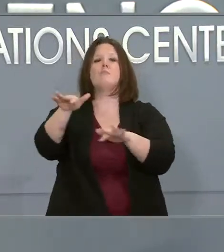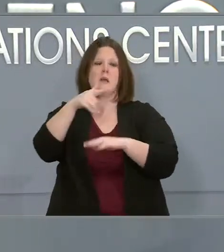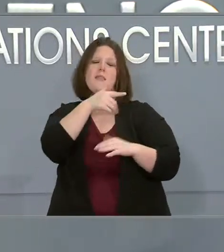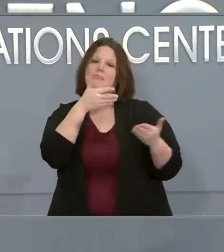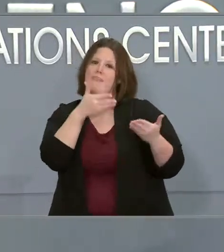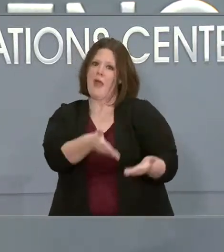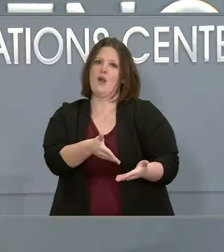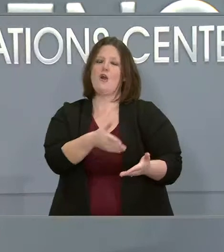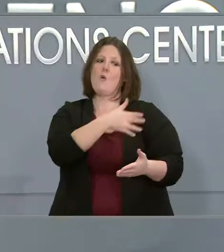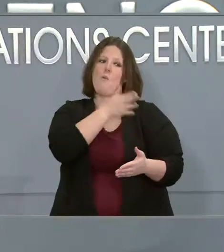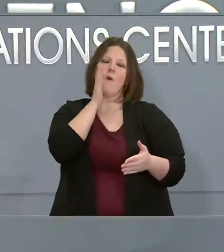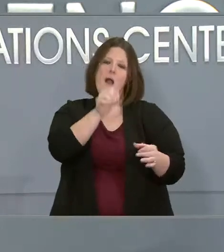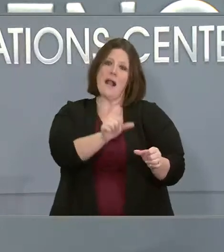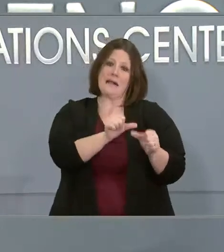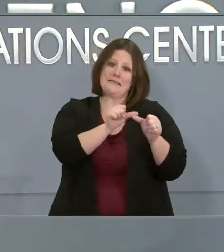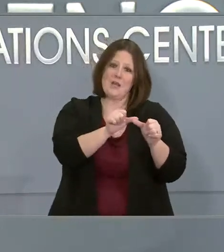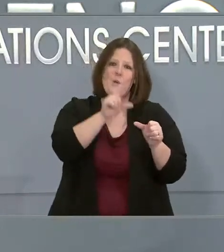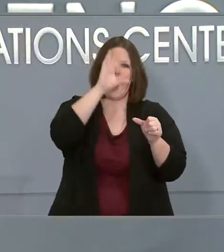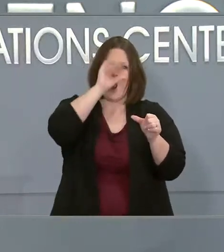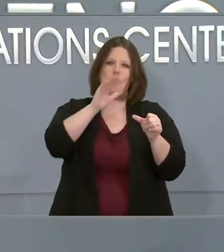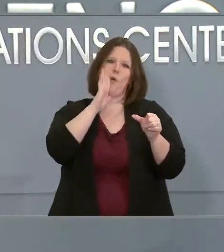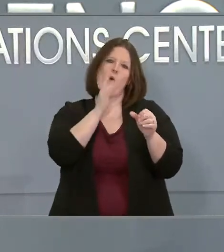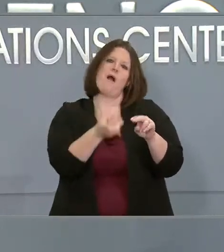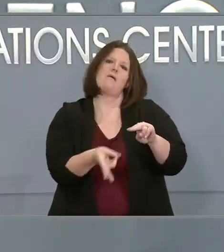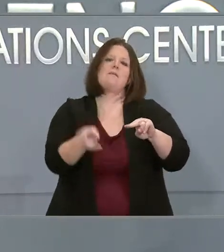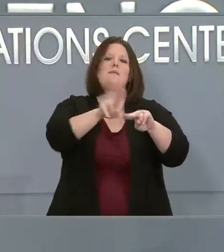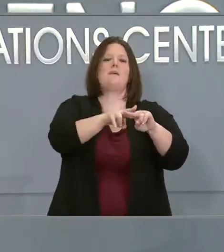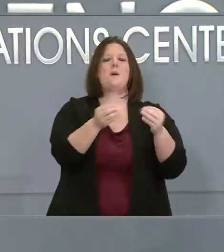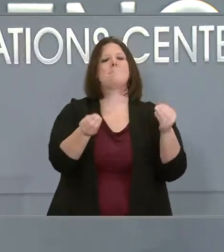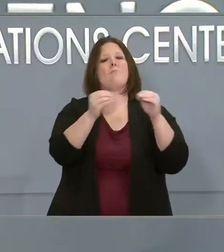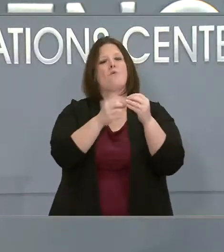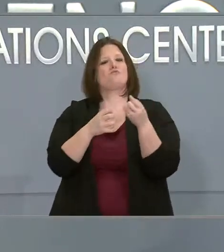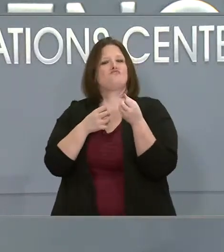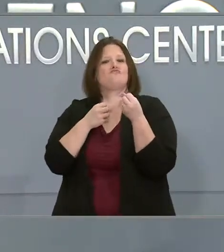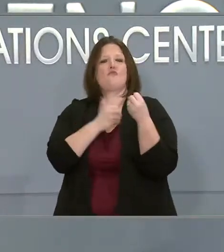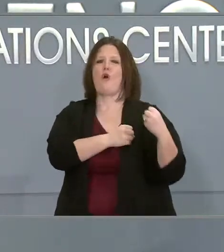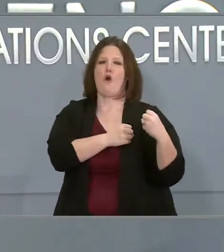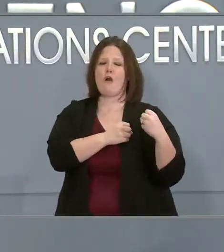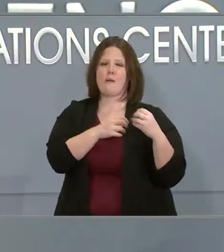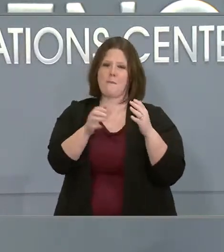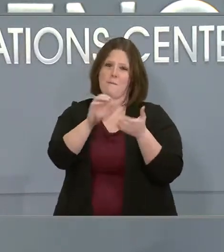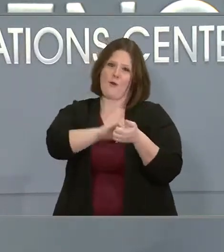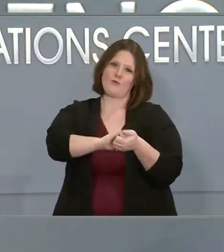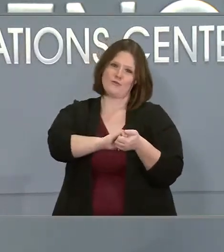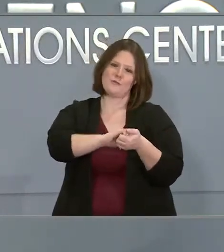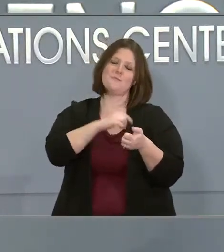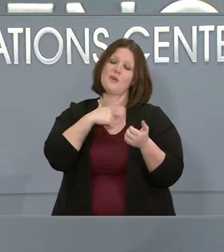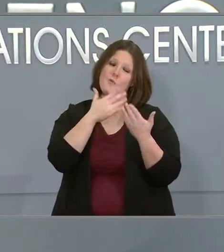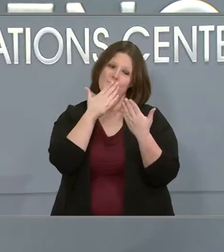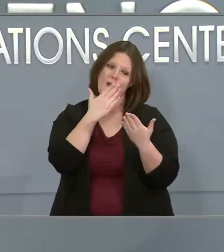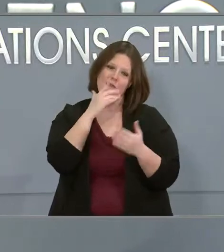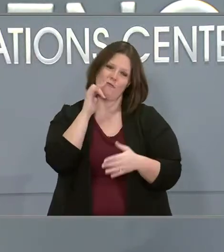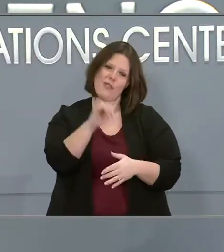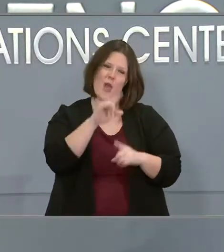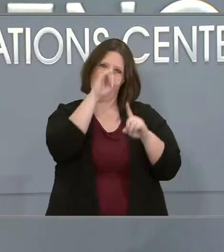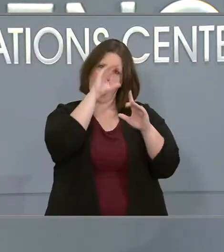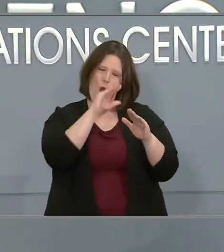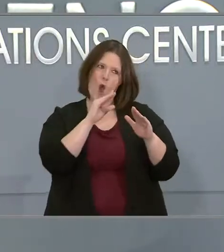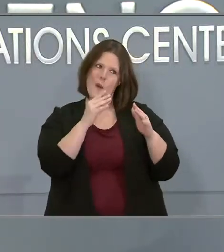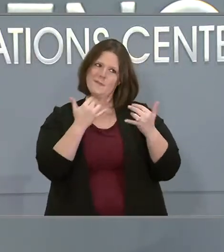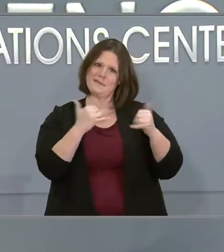only continue them, but I hope build upon them as well. So I'm grateful for that partnership and hope it was just the beginning. Thank